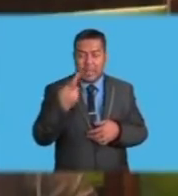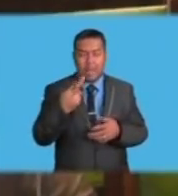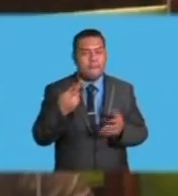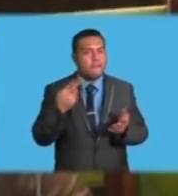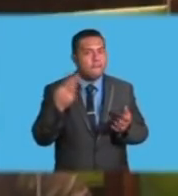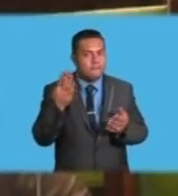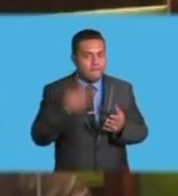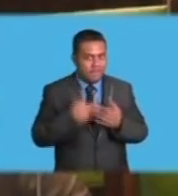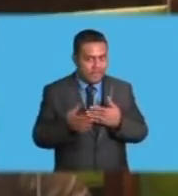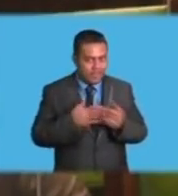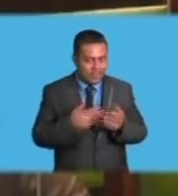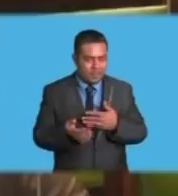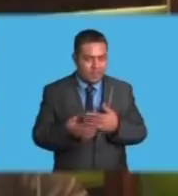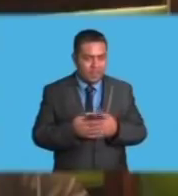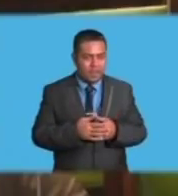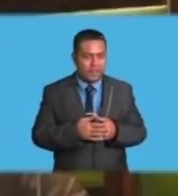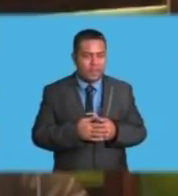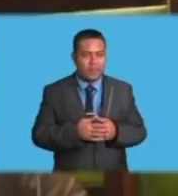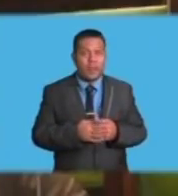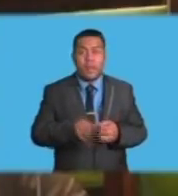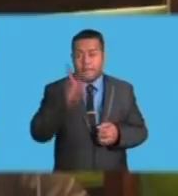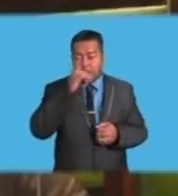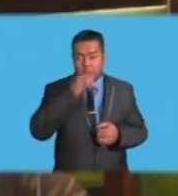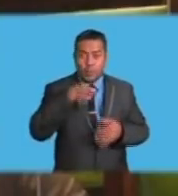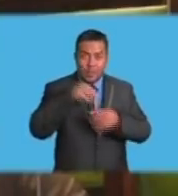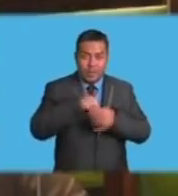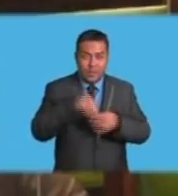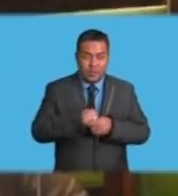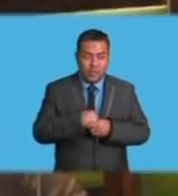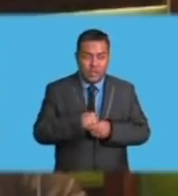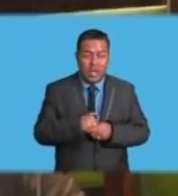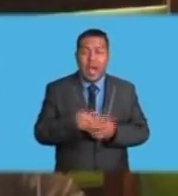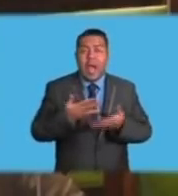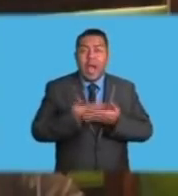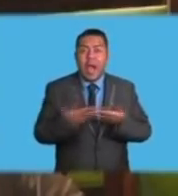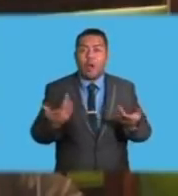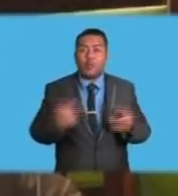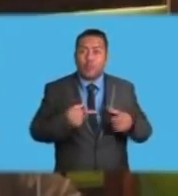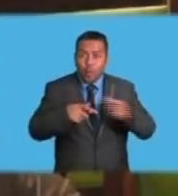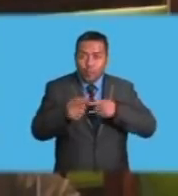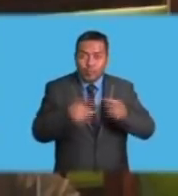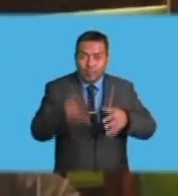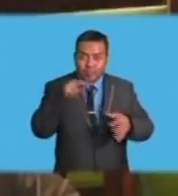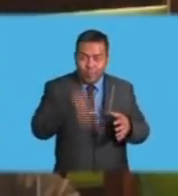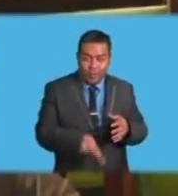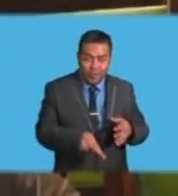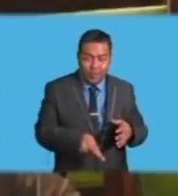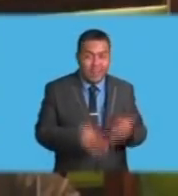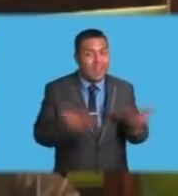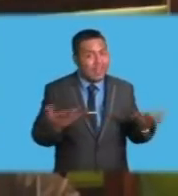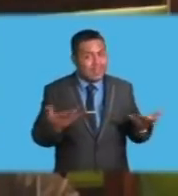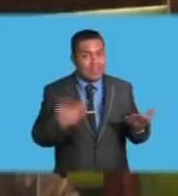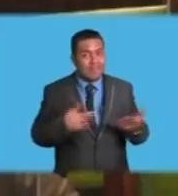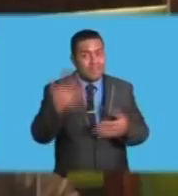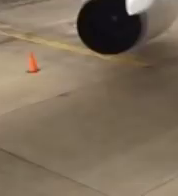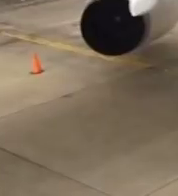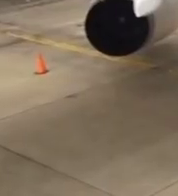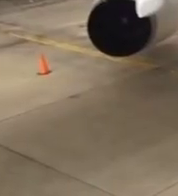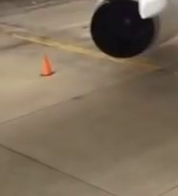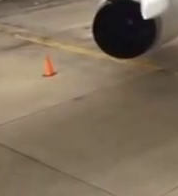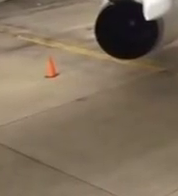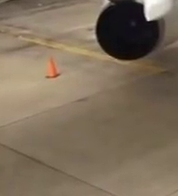is correct to say that there are people within Fiji, there are probably nobody in Fiji who has had 15, 20 years worth of experience in